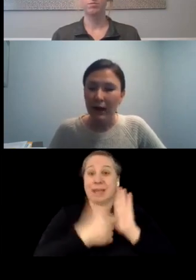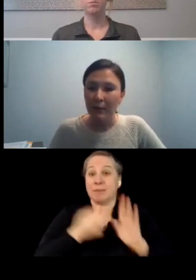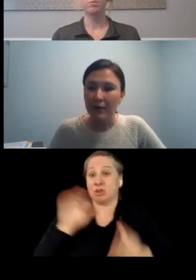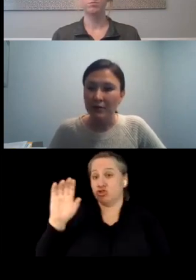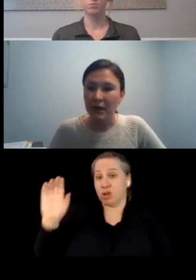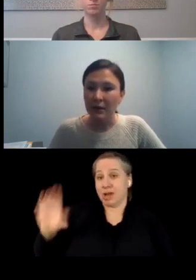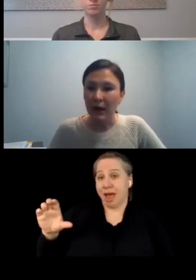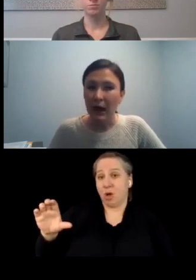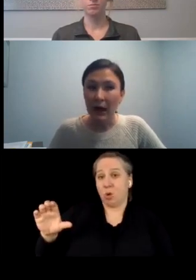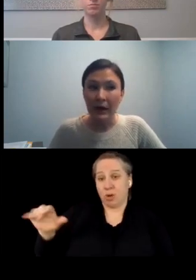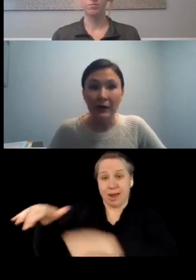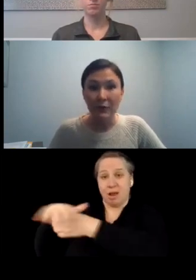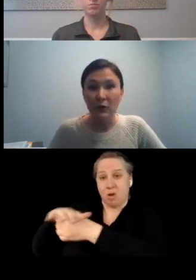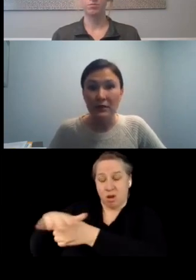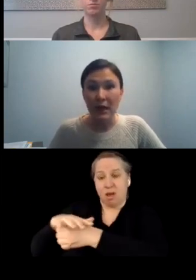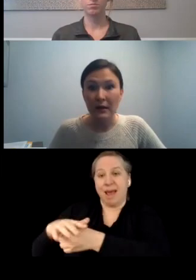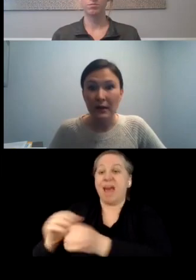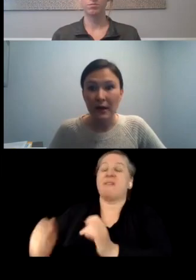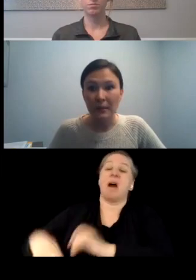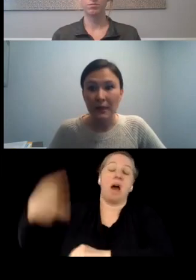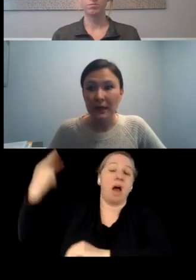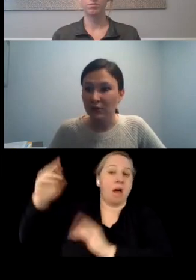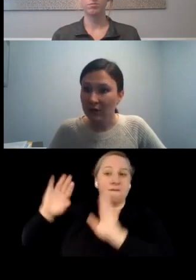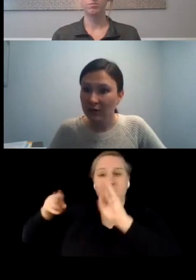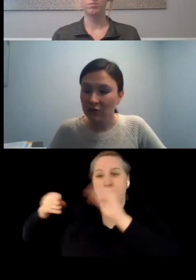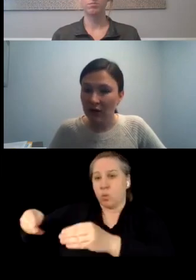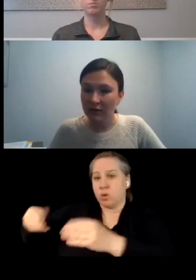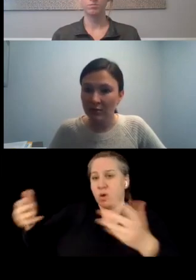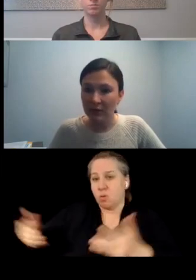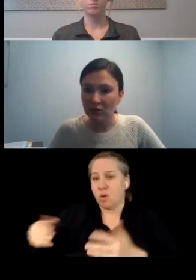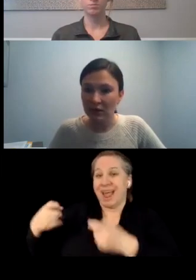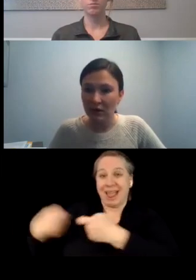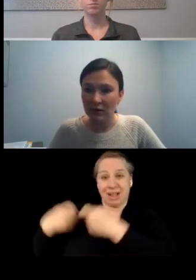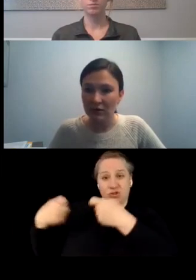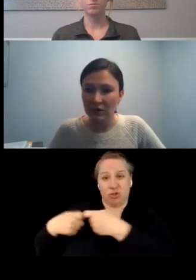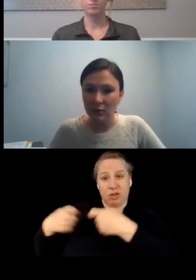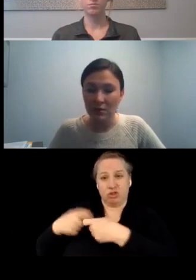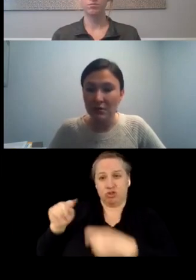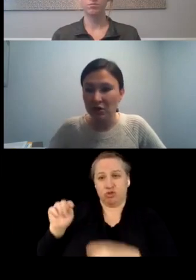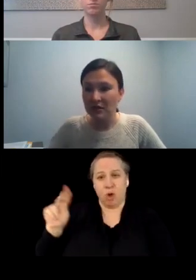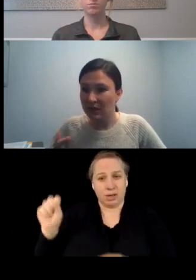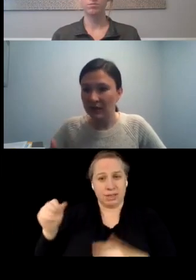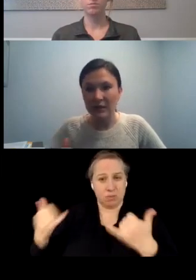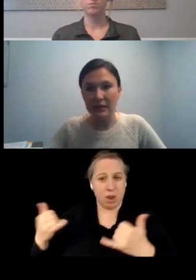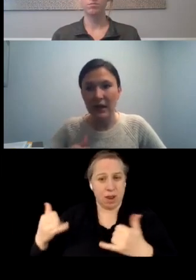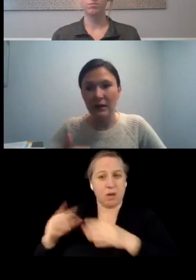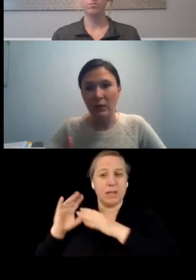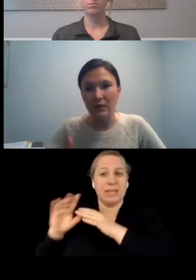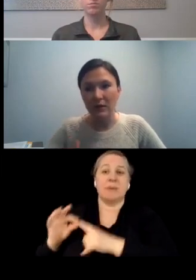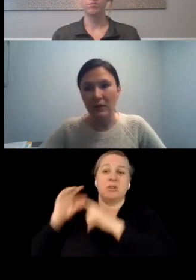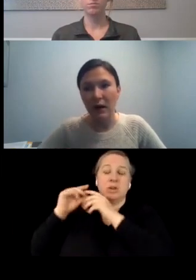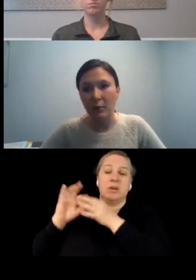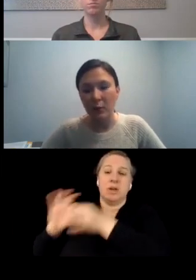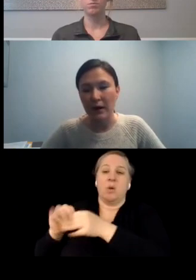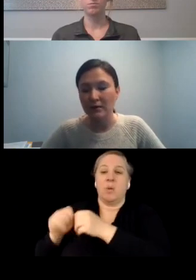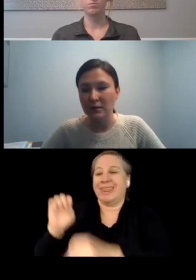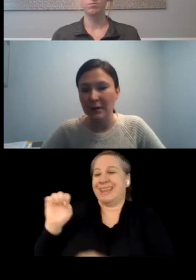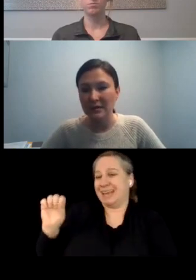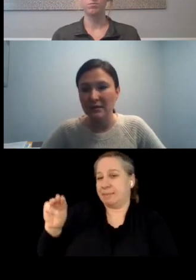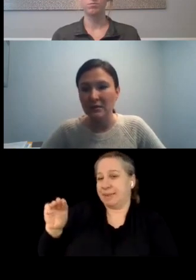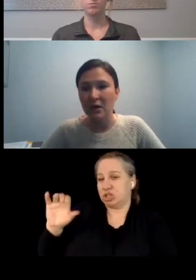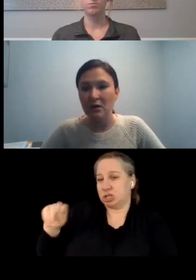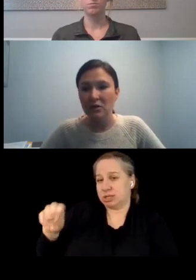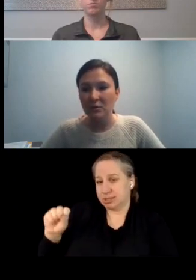area, there's a high focus on electric trucks, especially associated with emissions and things like that within